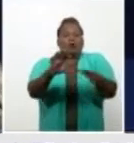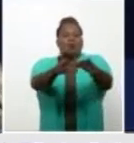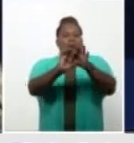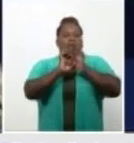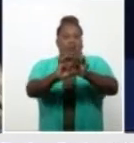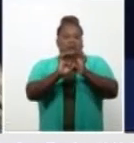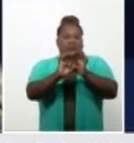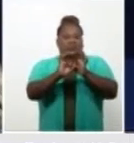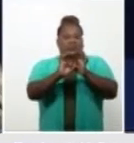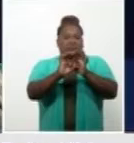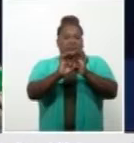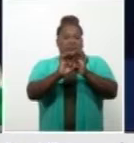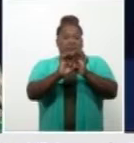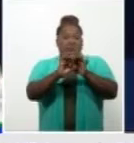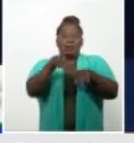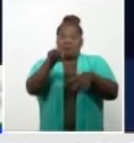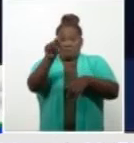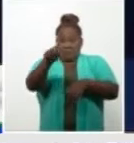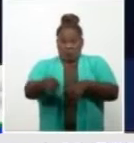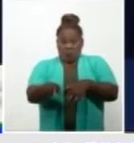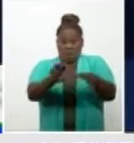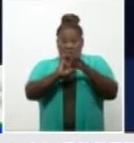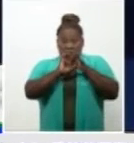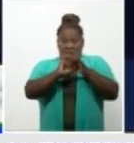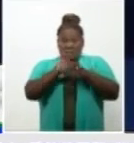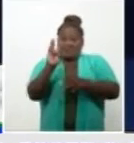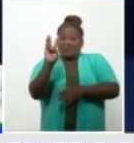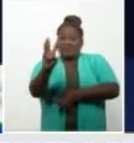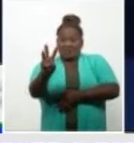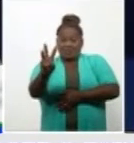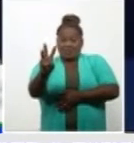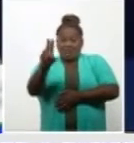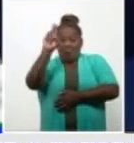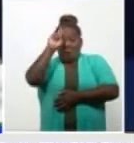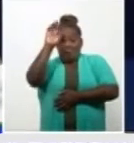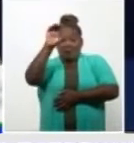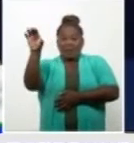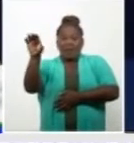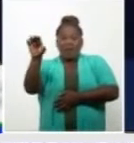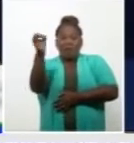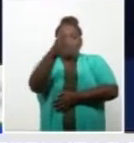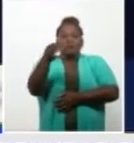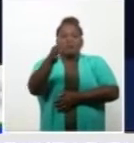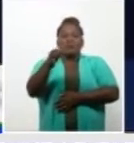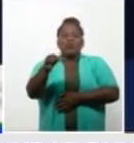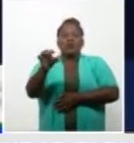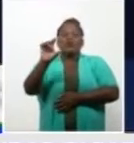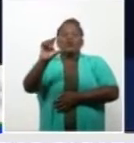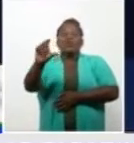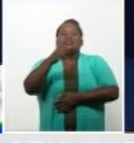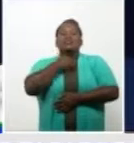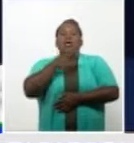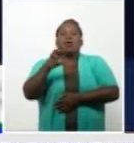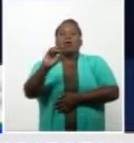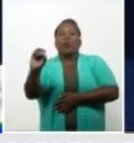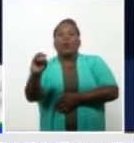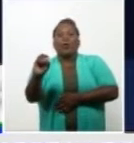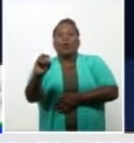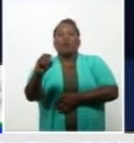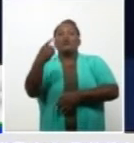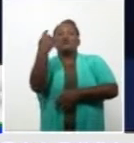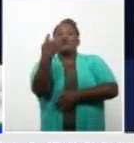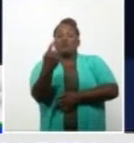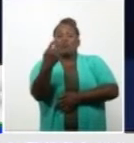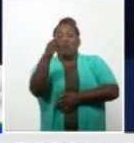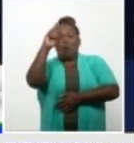One of the patients that was reported in serious condition at the Dr. Luis Soto Hospital here in Havana showed some